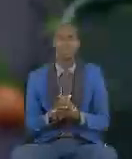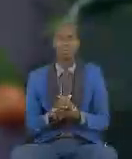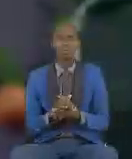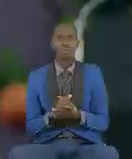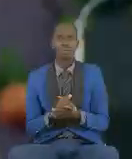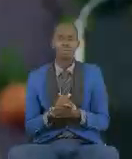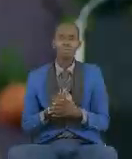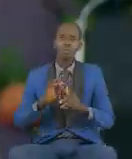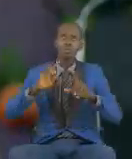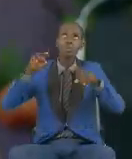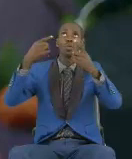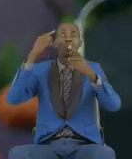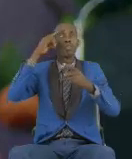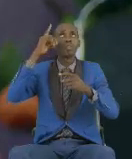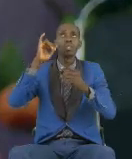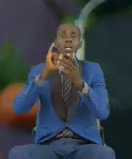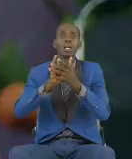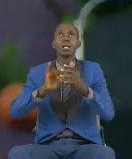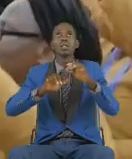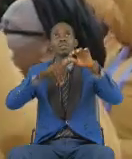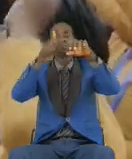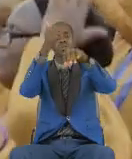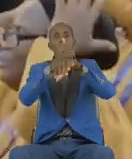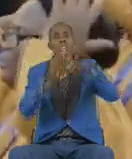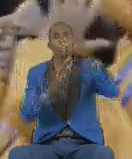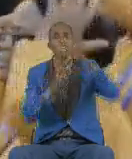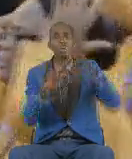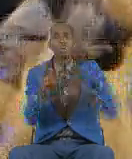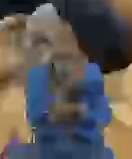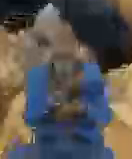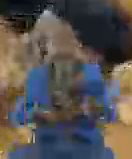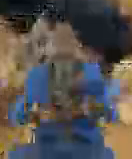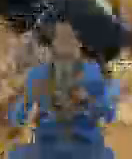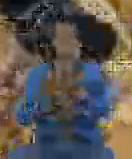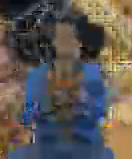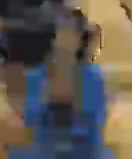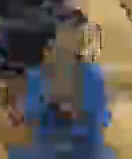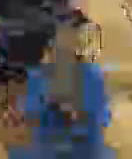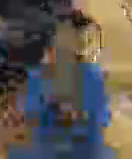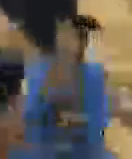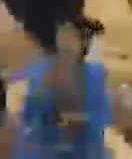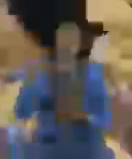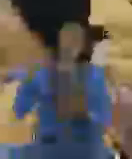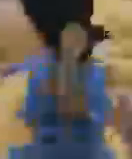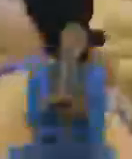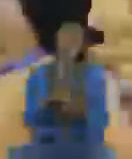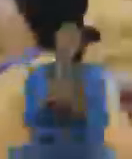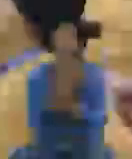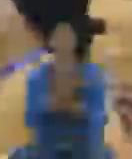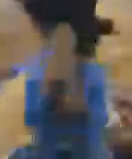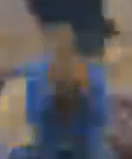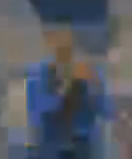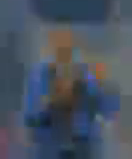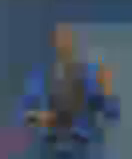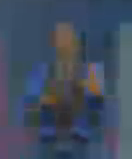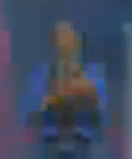top. Reach for the mountain where the Lord created for you. Open your mouth and say, Lord, I am here. It is the word,